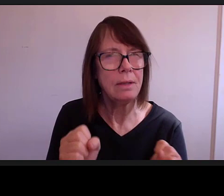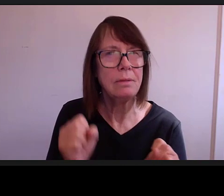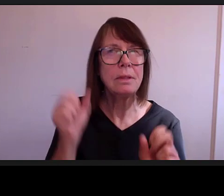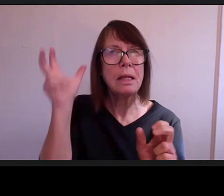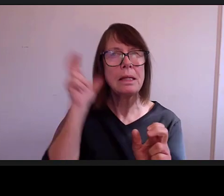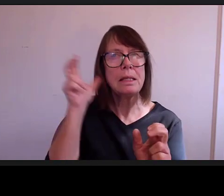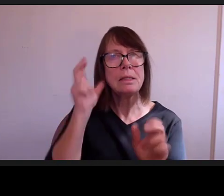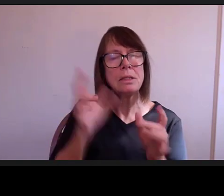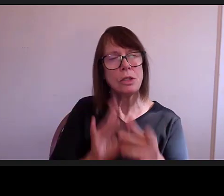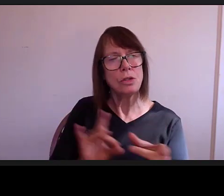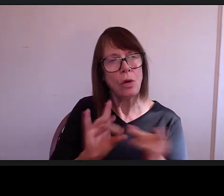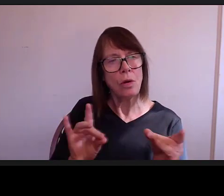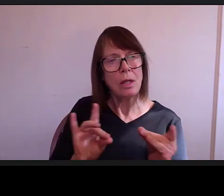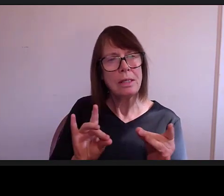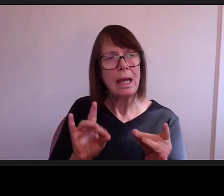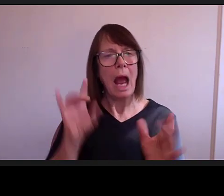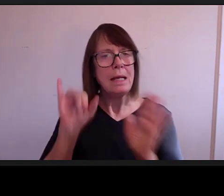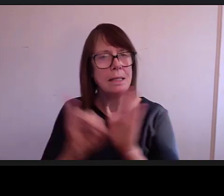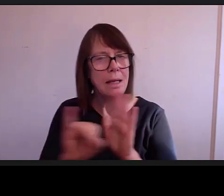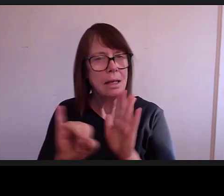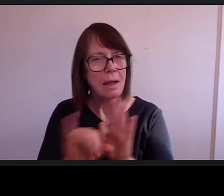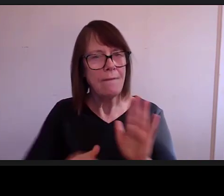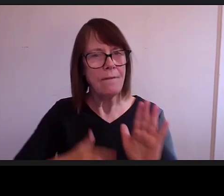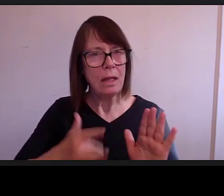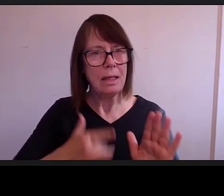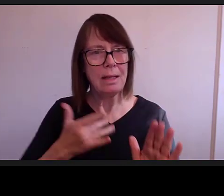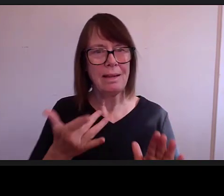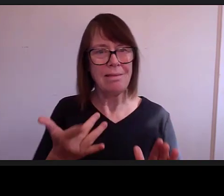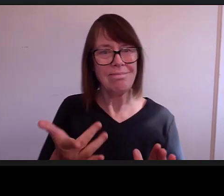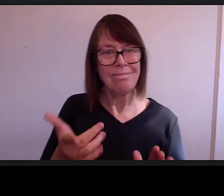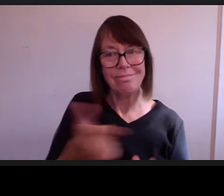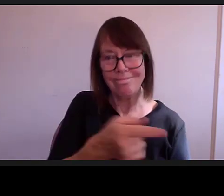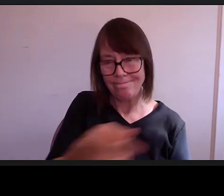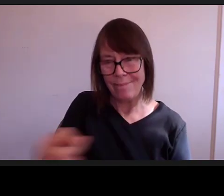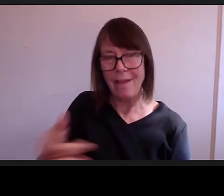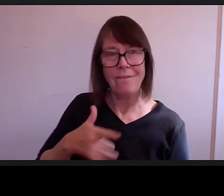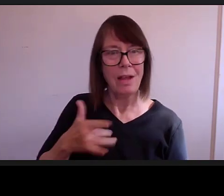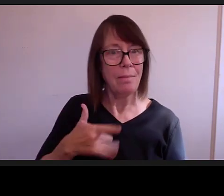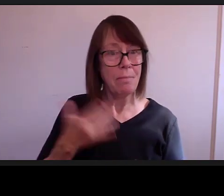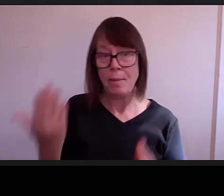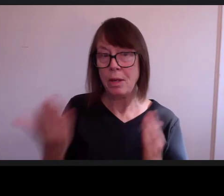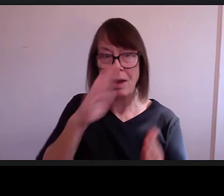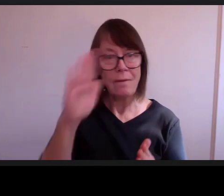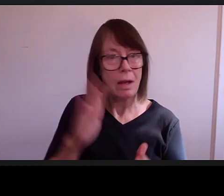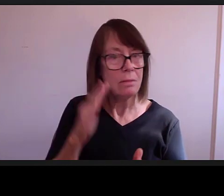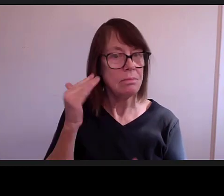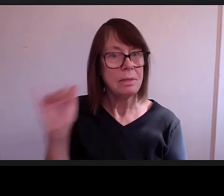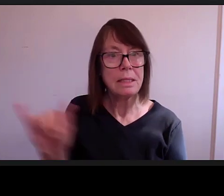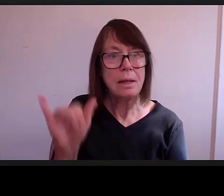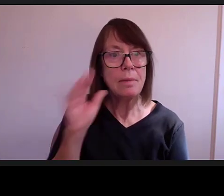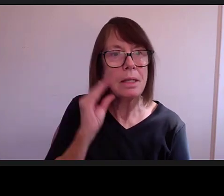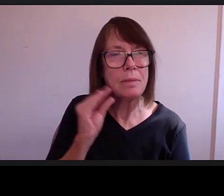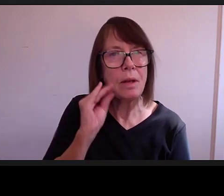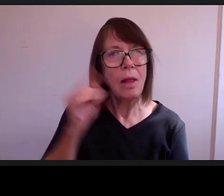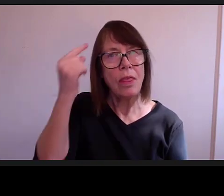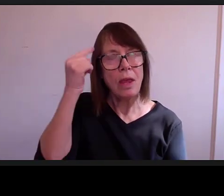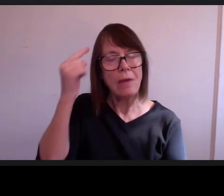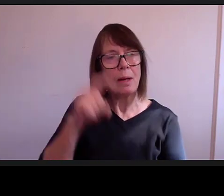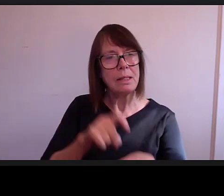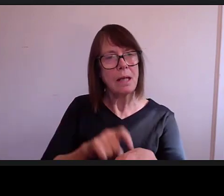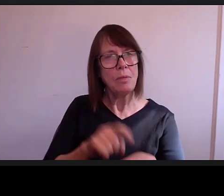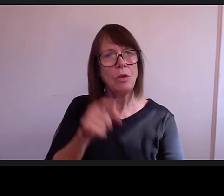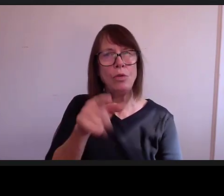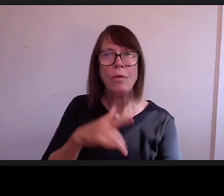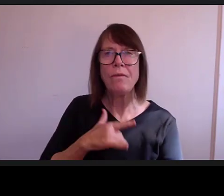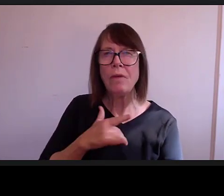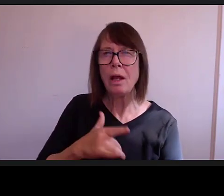the feeling they must have felt, and even if you've never had the same experience before, thinking about a time in which you may have